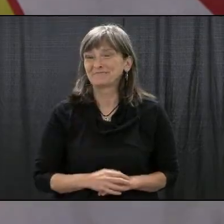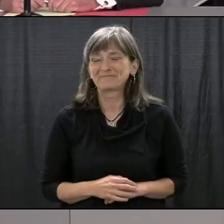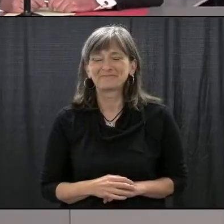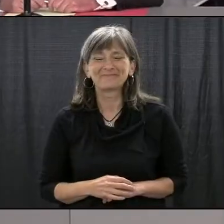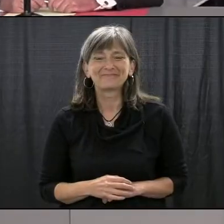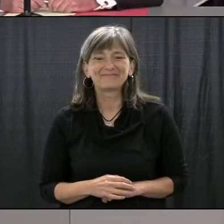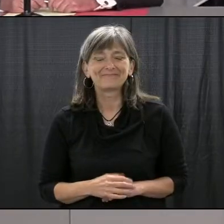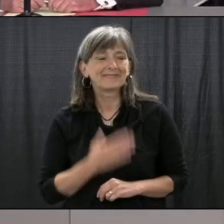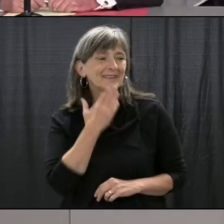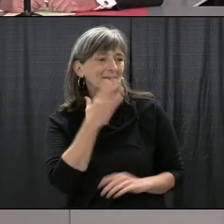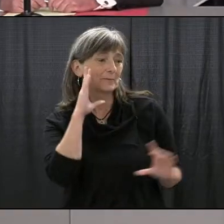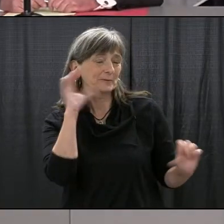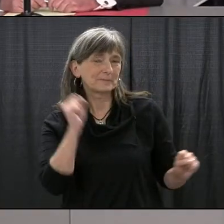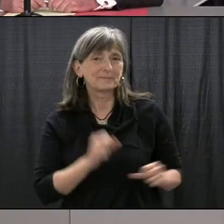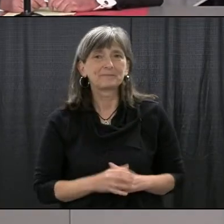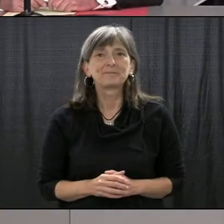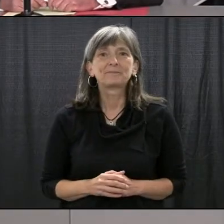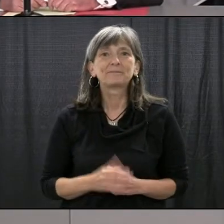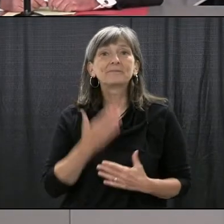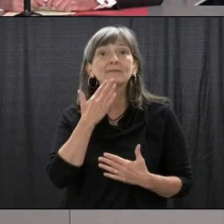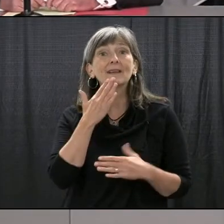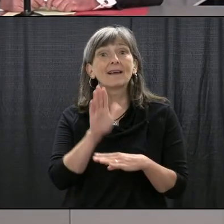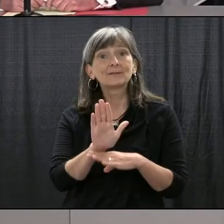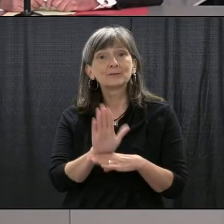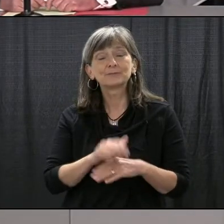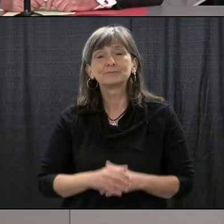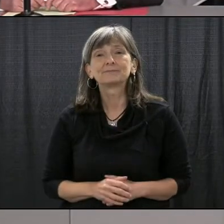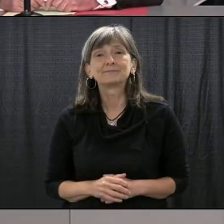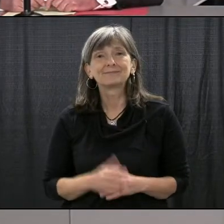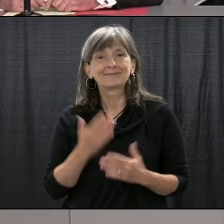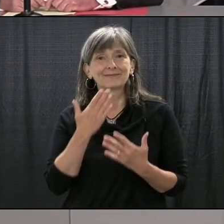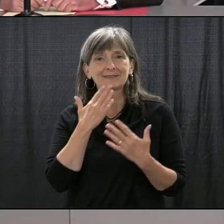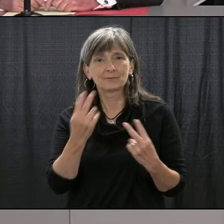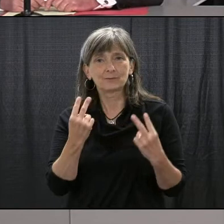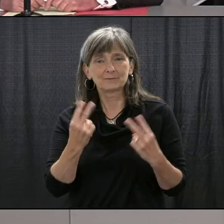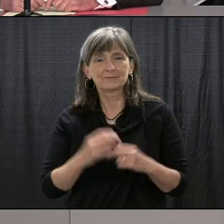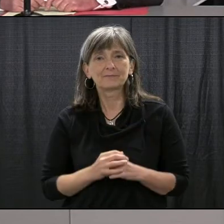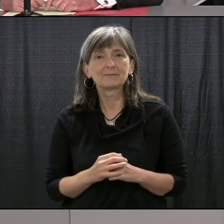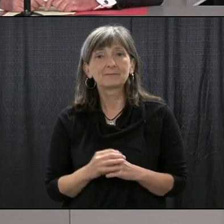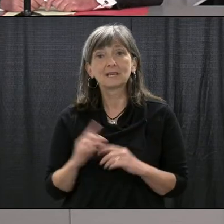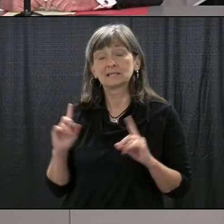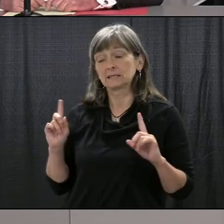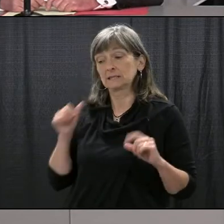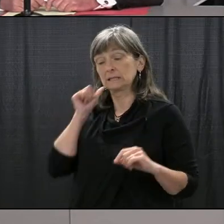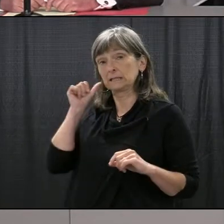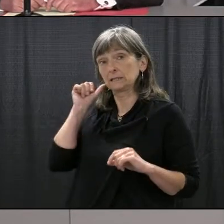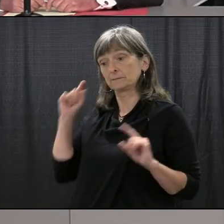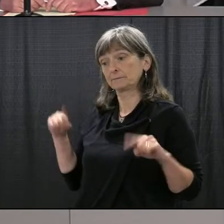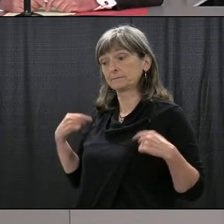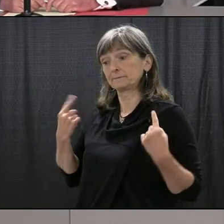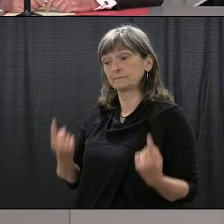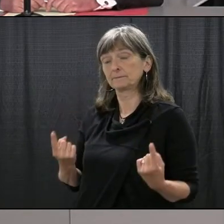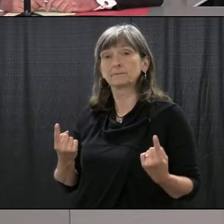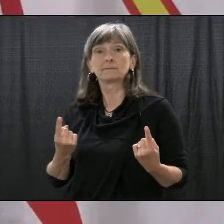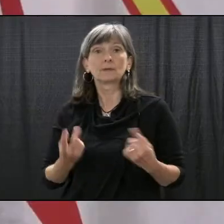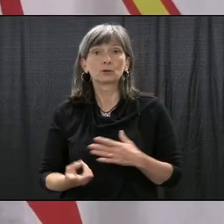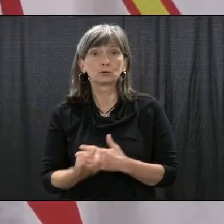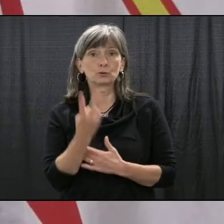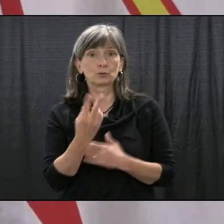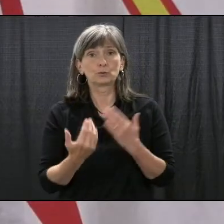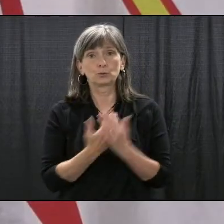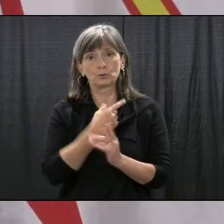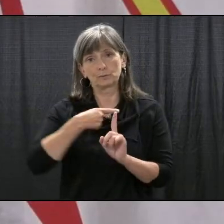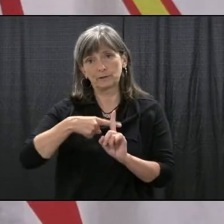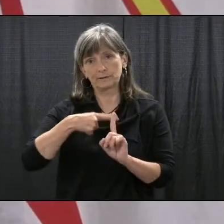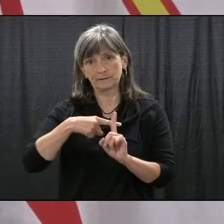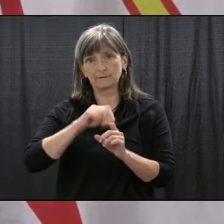Premier. Good afternoon, everyone. Thanks for joining us. Since the last media advisory, we have 2 new